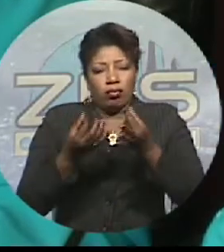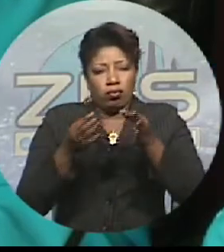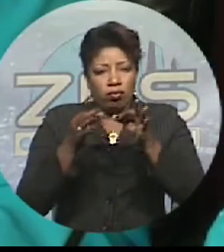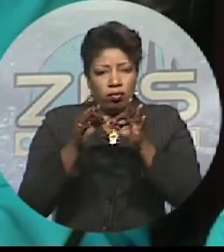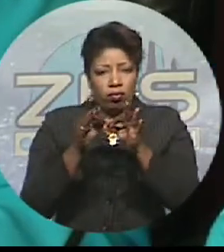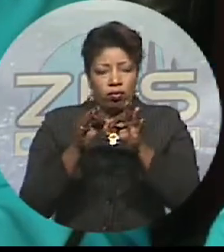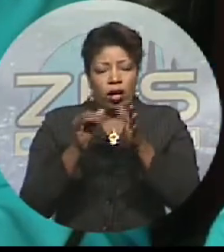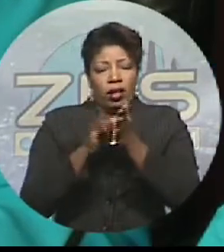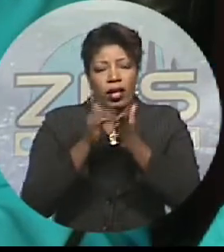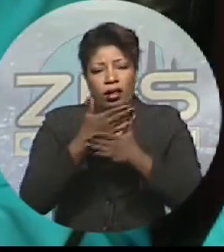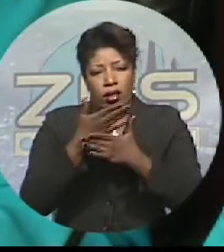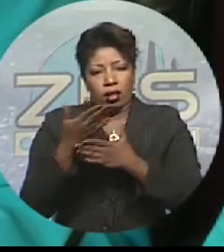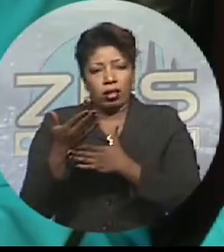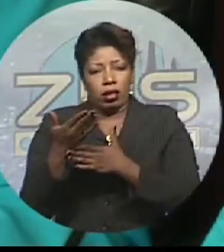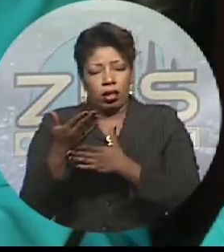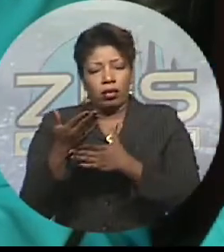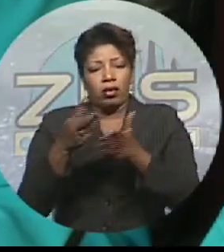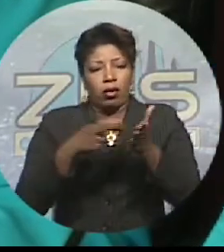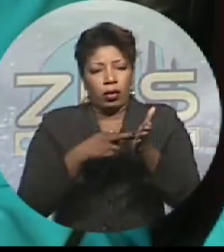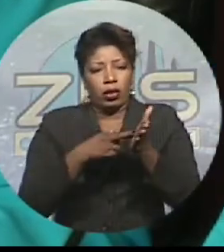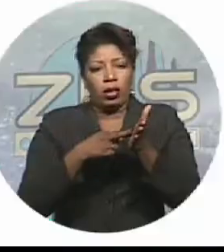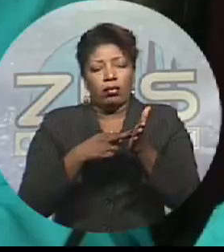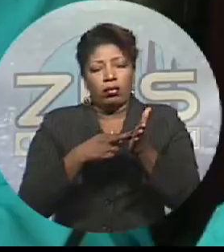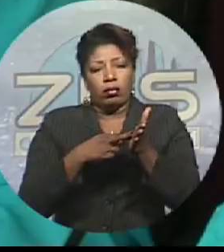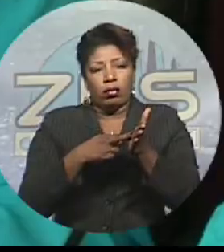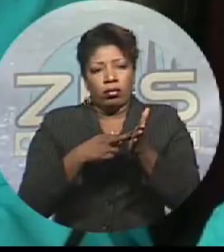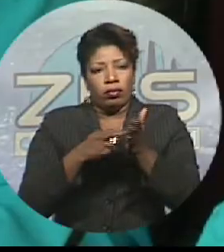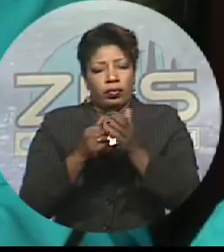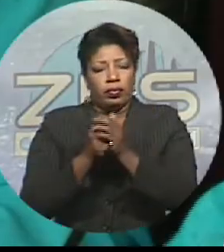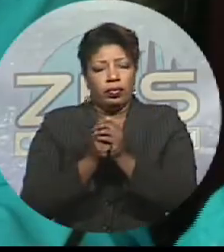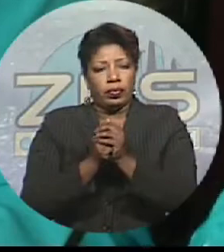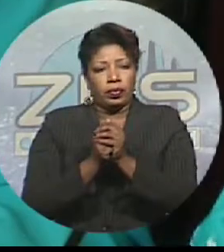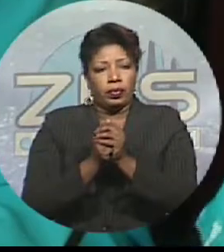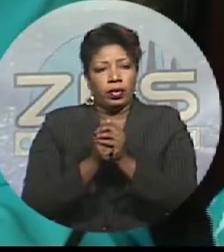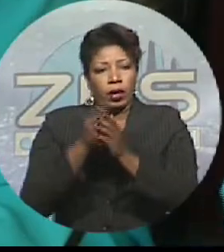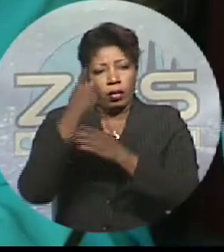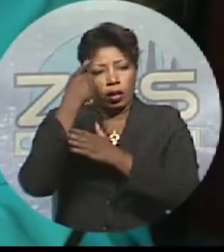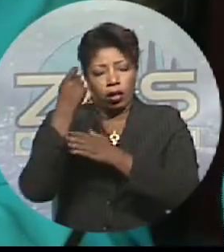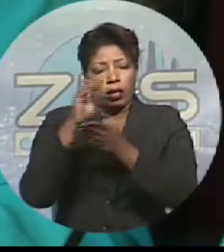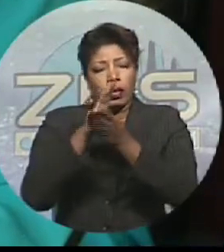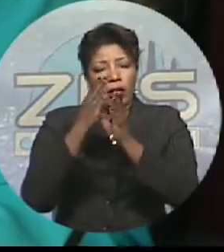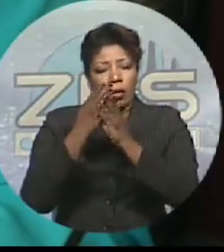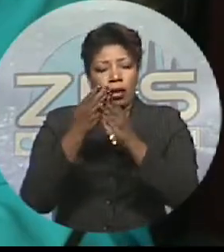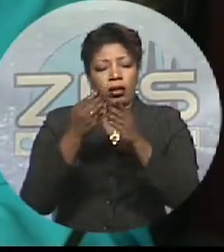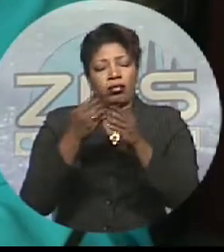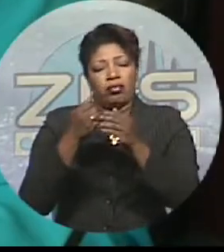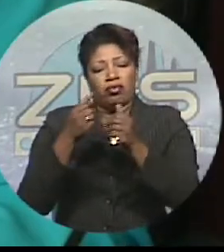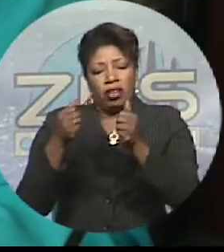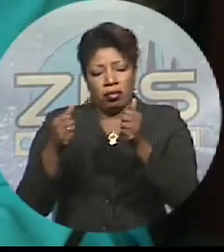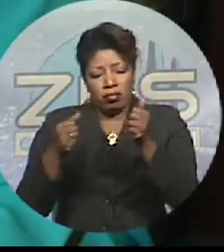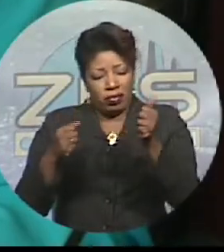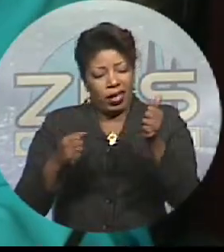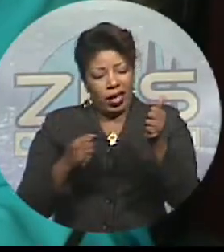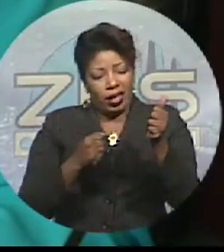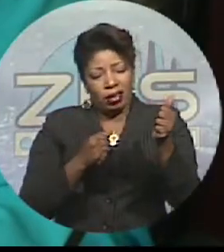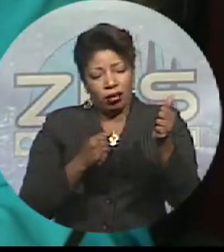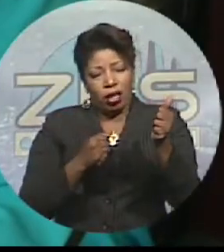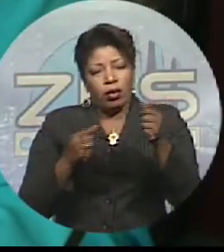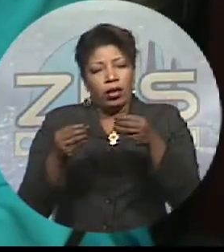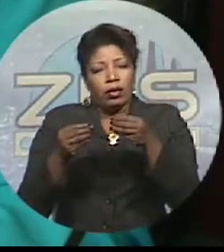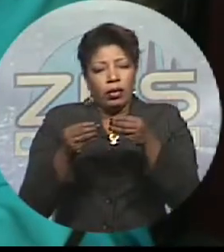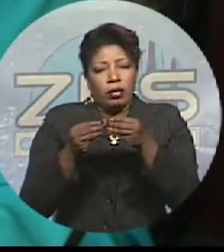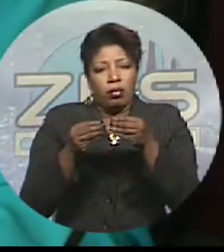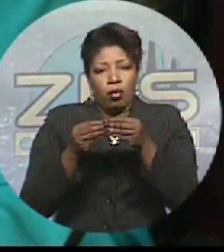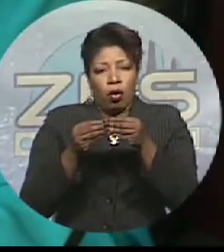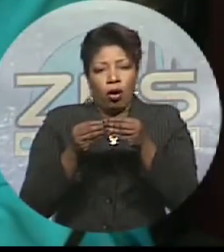this thing be represented more effectively. I think because of the coming from behind, we have to be that